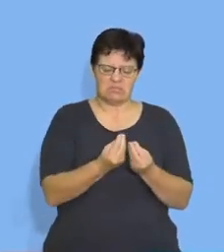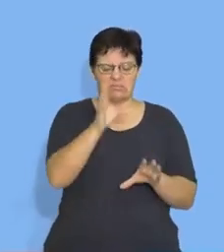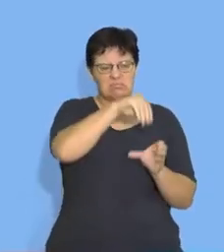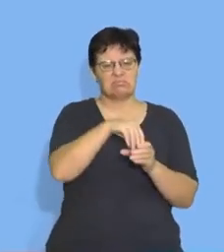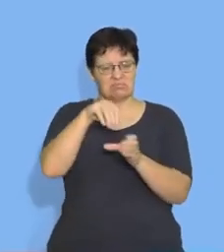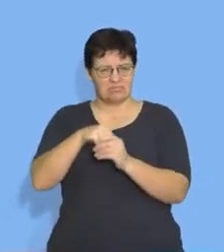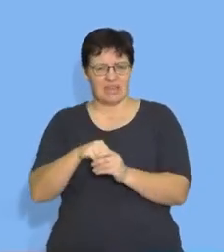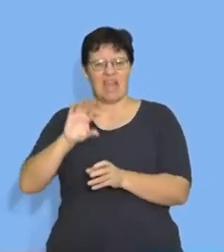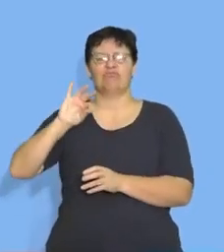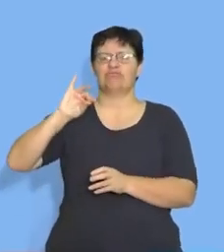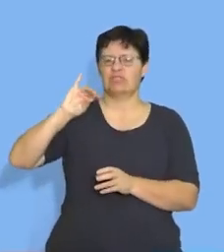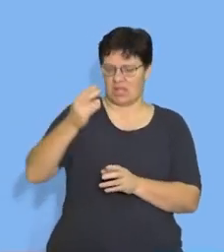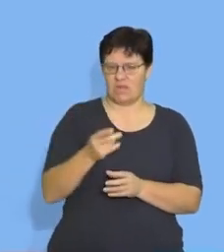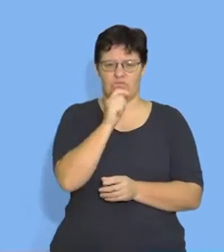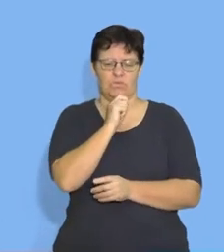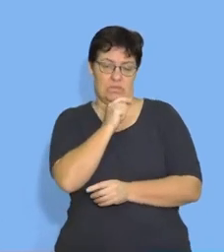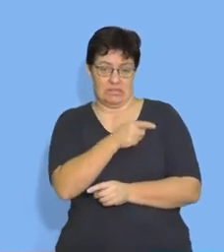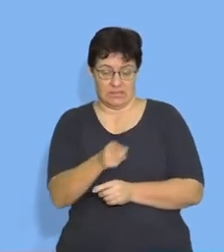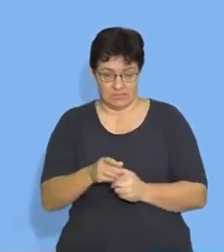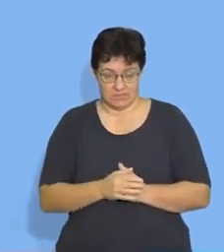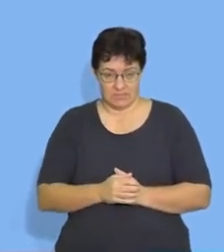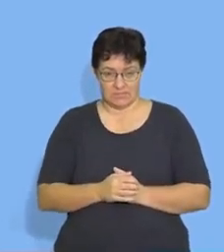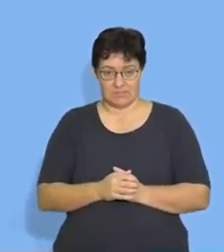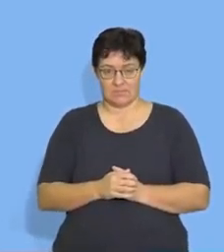daily day-to-day basis.